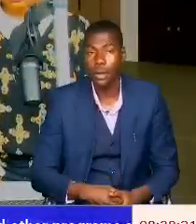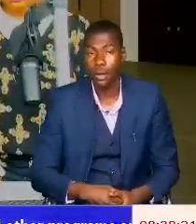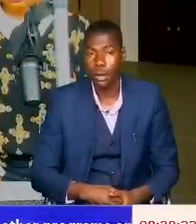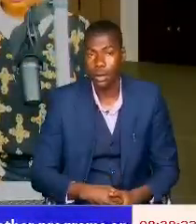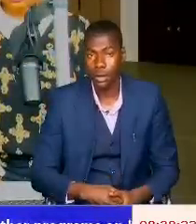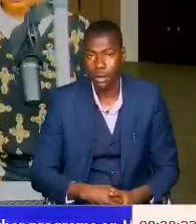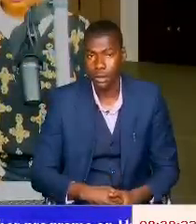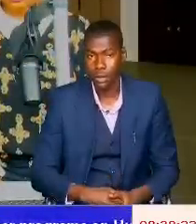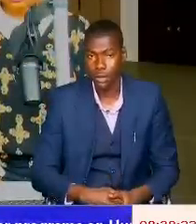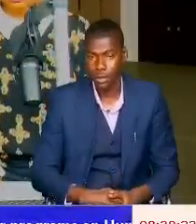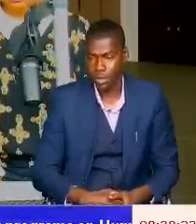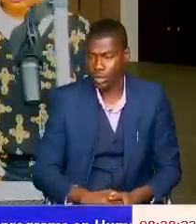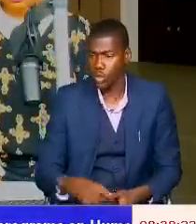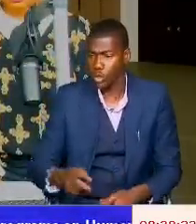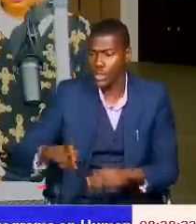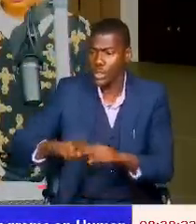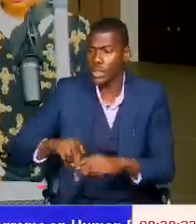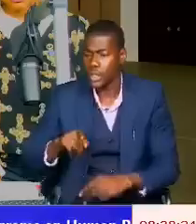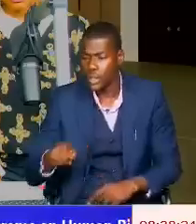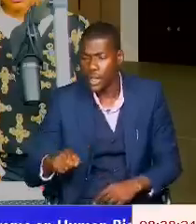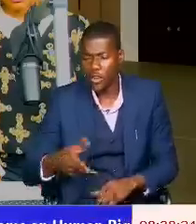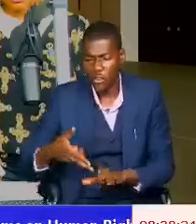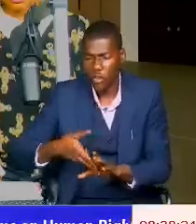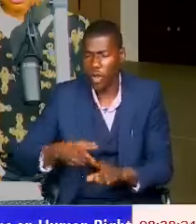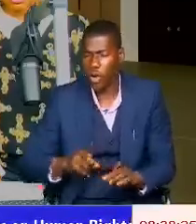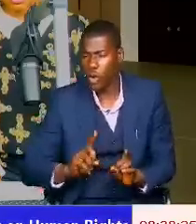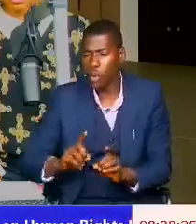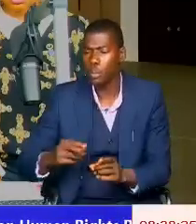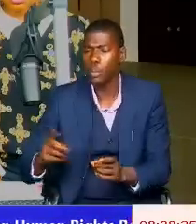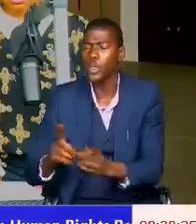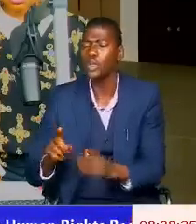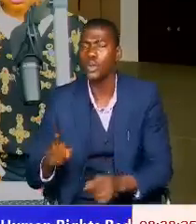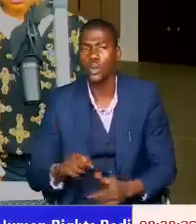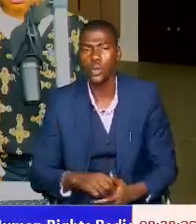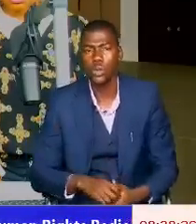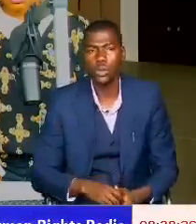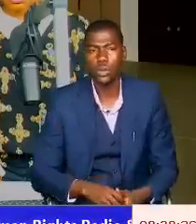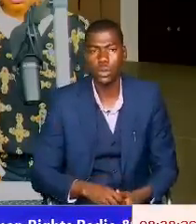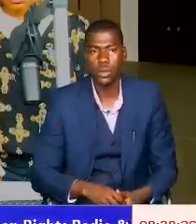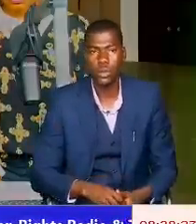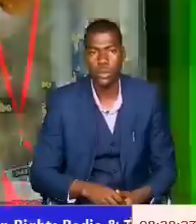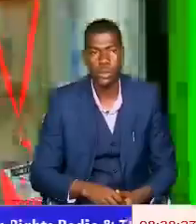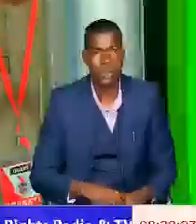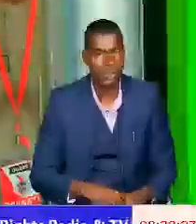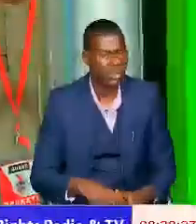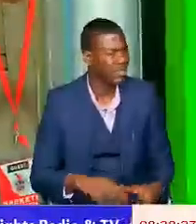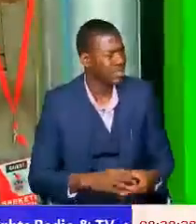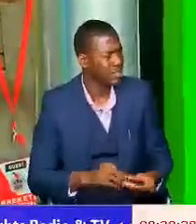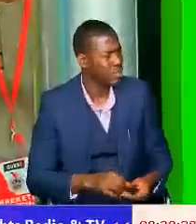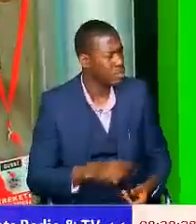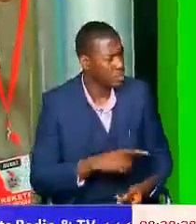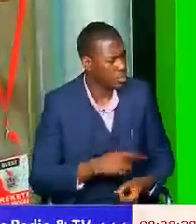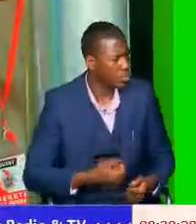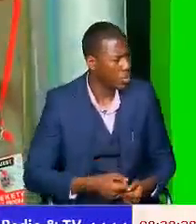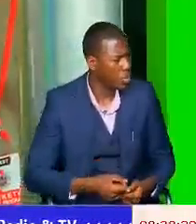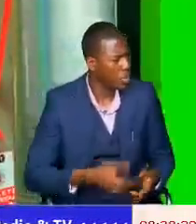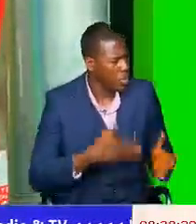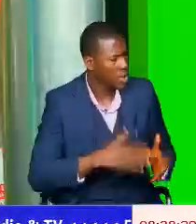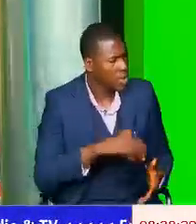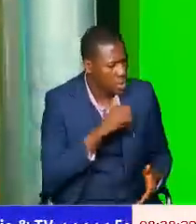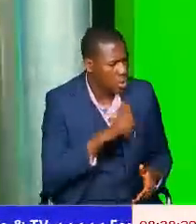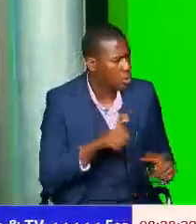where fuel go come meet you. He said, you know, how many of us you come? Where one pay? Somebody cannot go